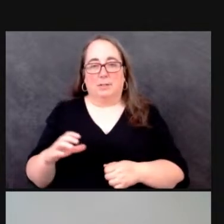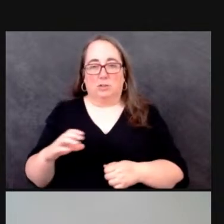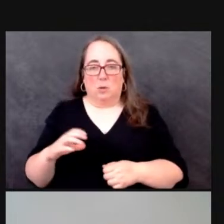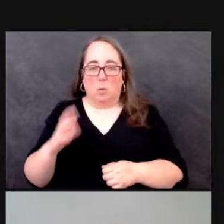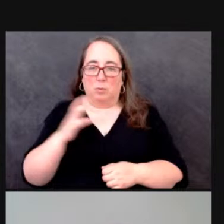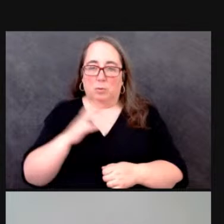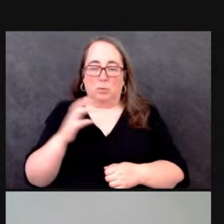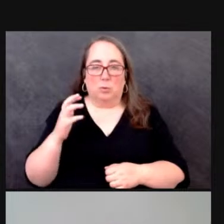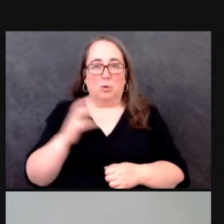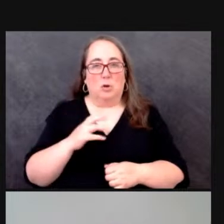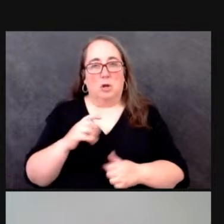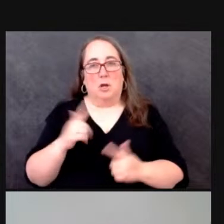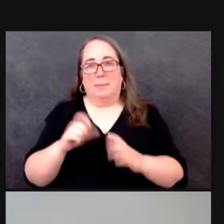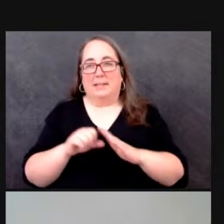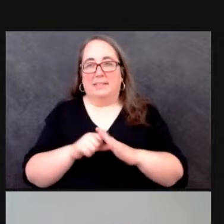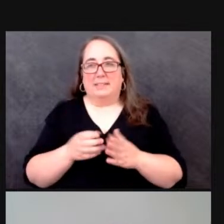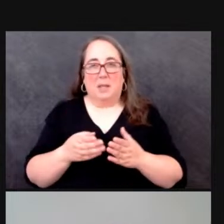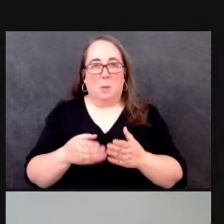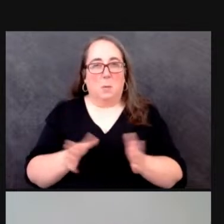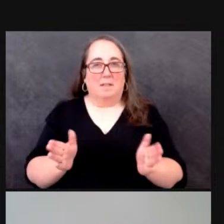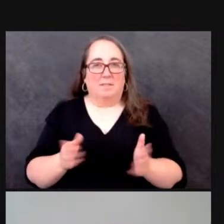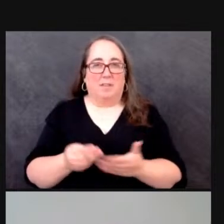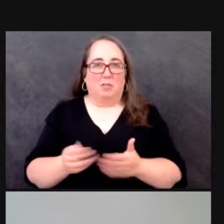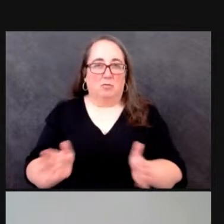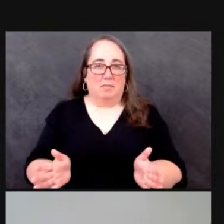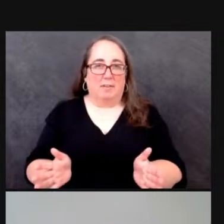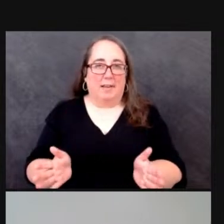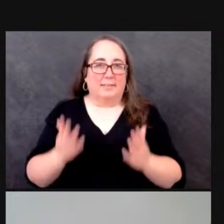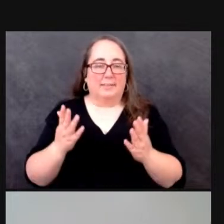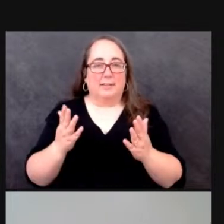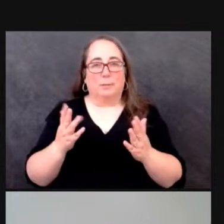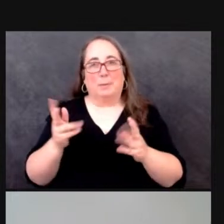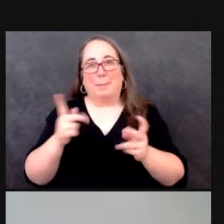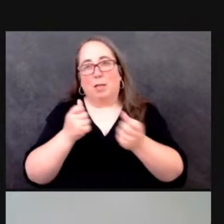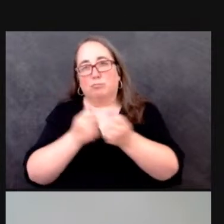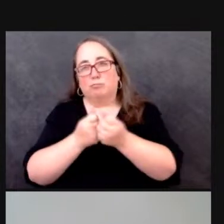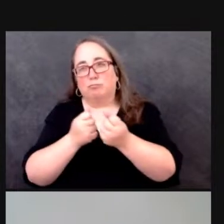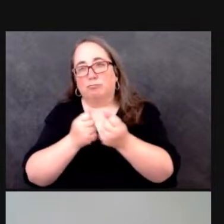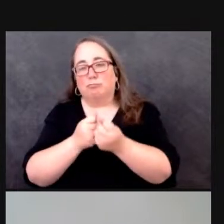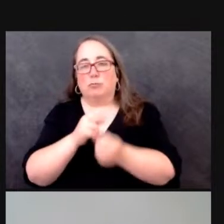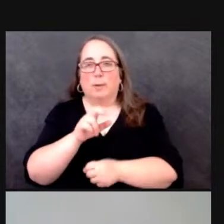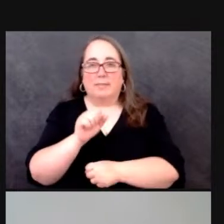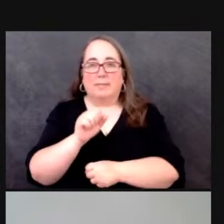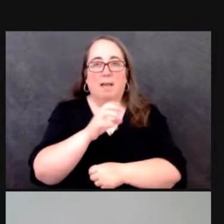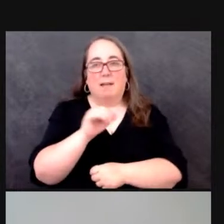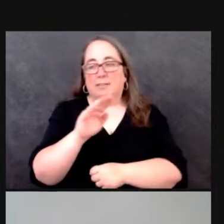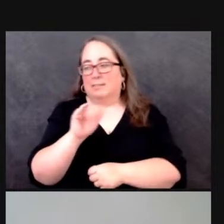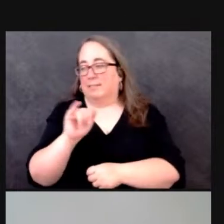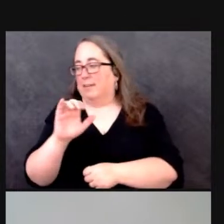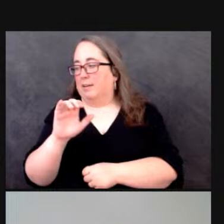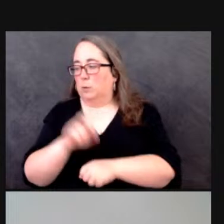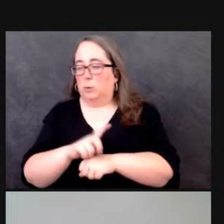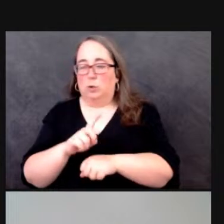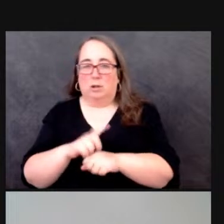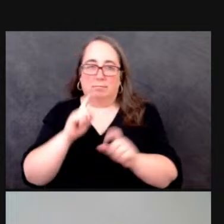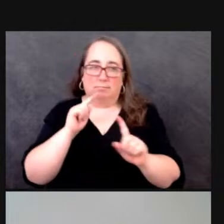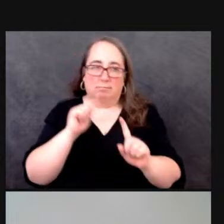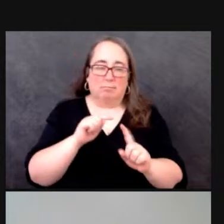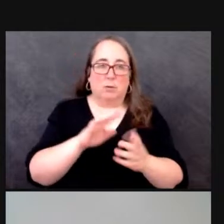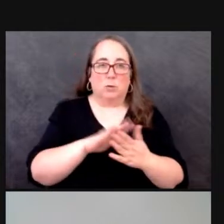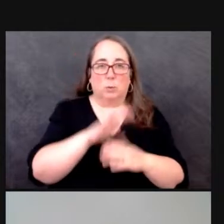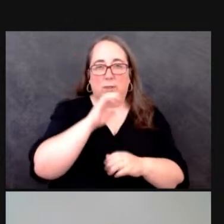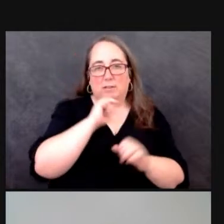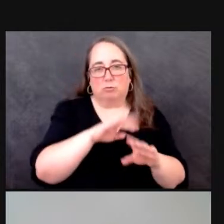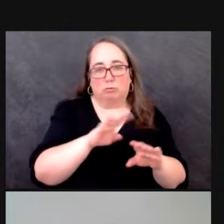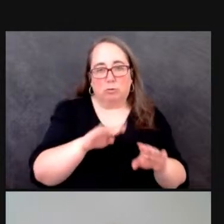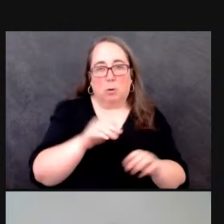massive statewide fundraising effort, which appealed to patriotism and civic duty. They specifically targeted school-age children,